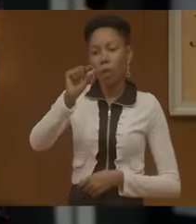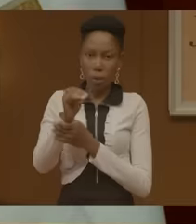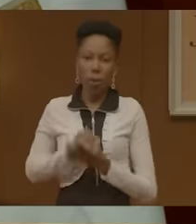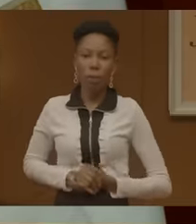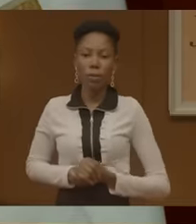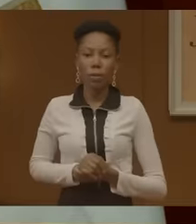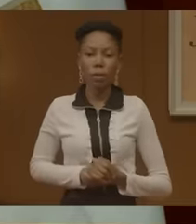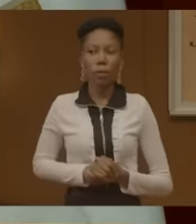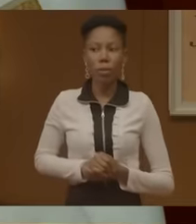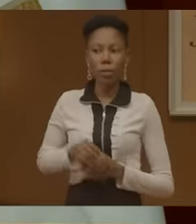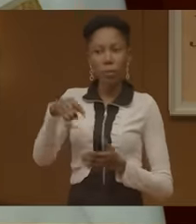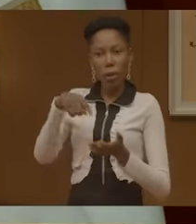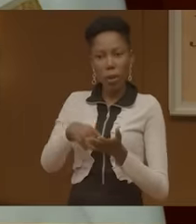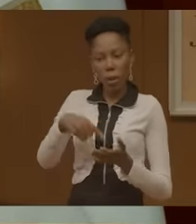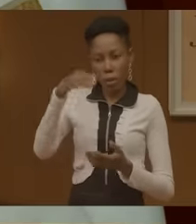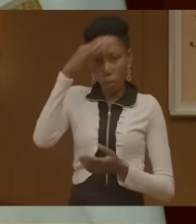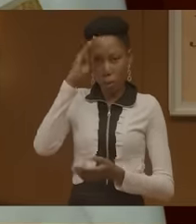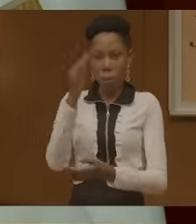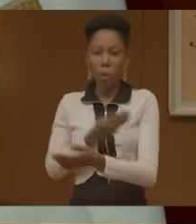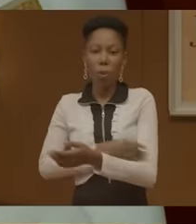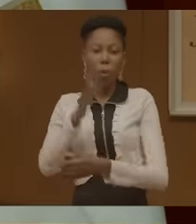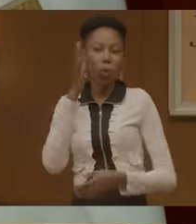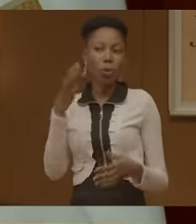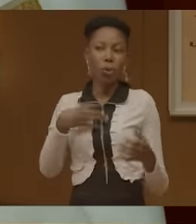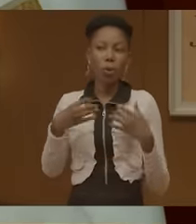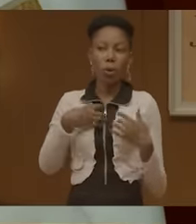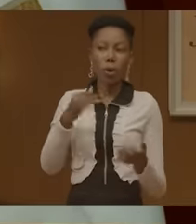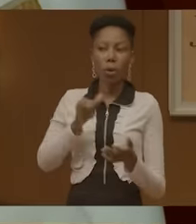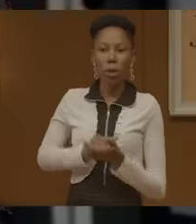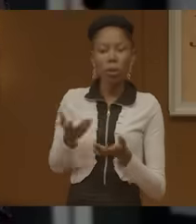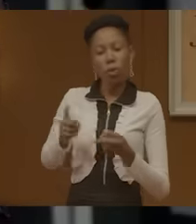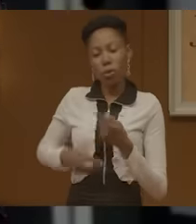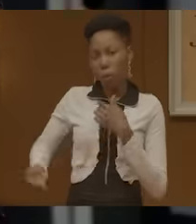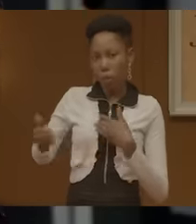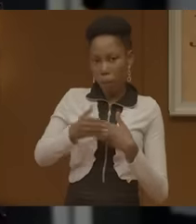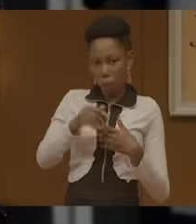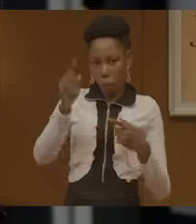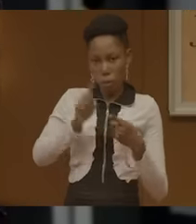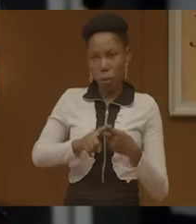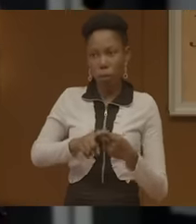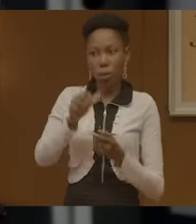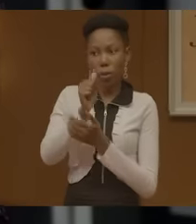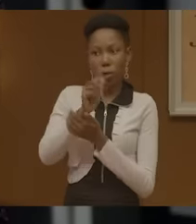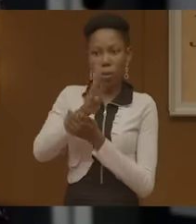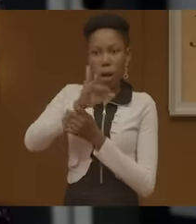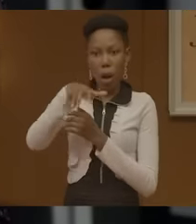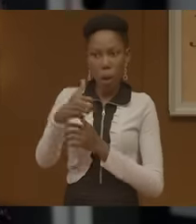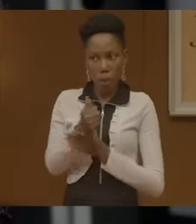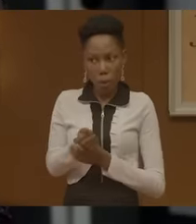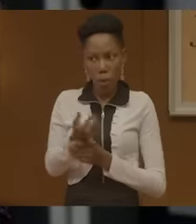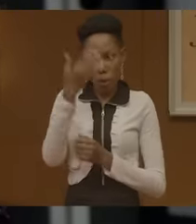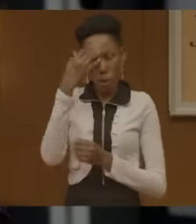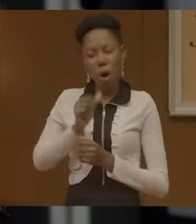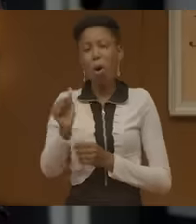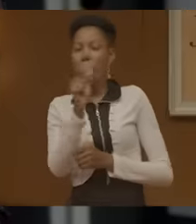2013 and 2014, this boy used to complain that, mommy, let me go back to Abuja and stay with your younger. I said, all of them have married. You cannot stay